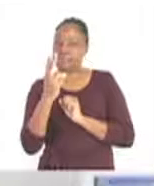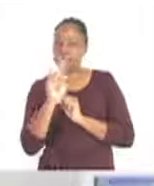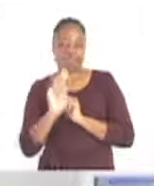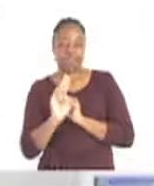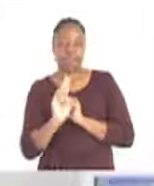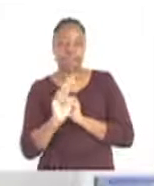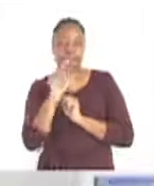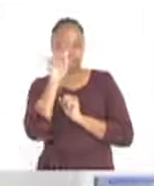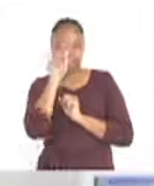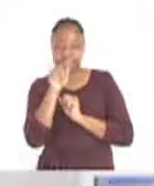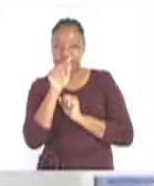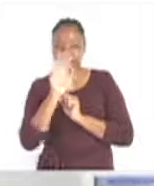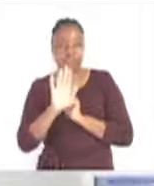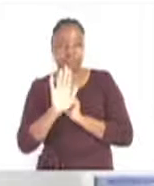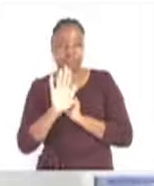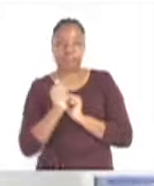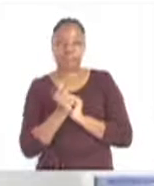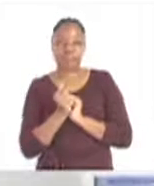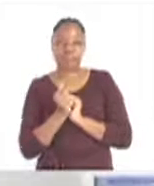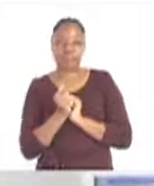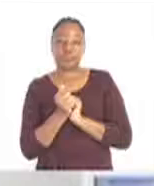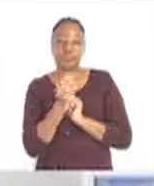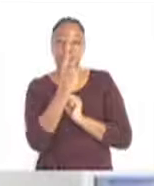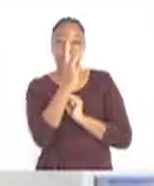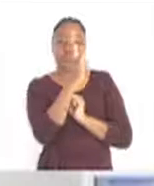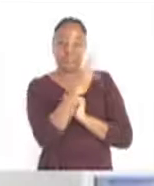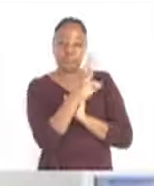Let us continue from 36.